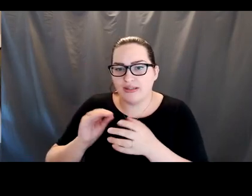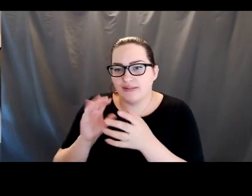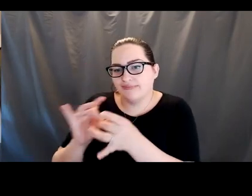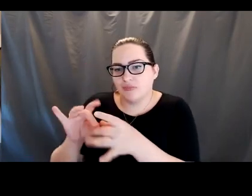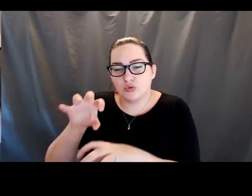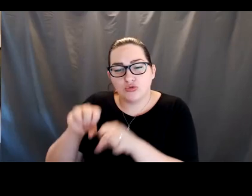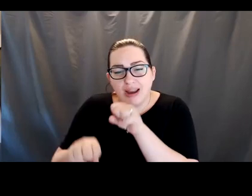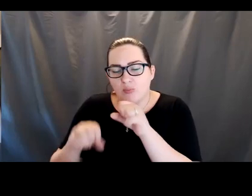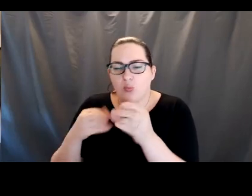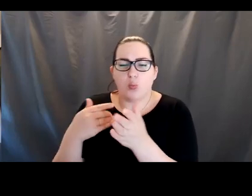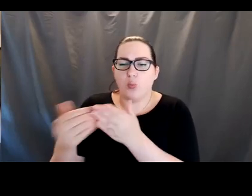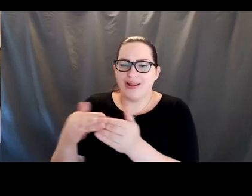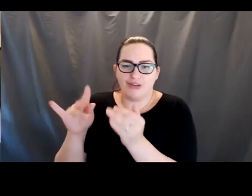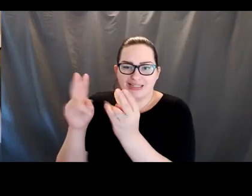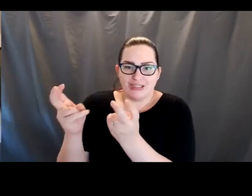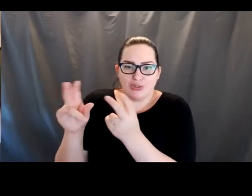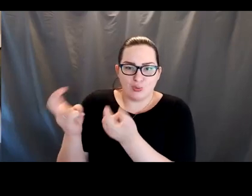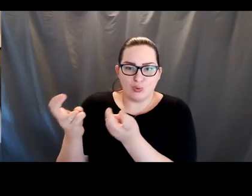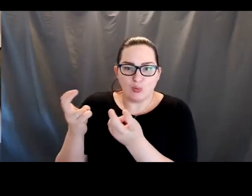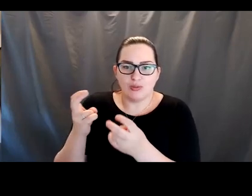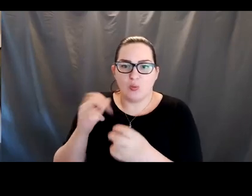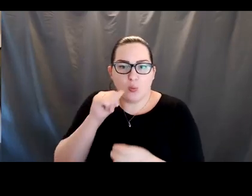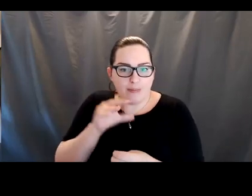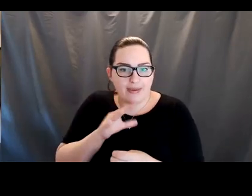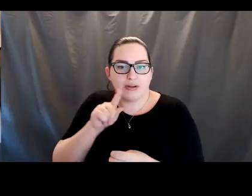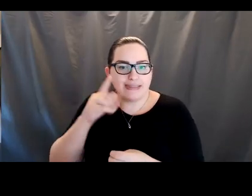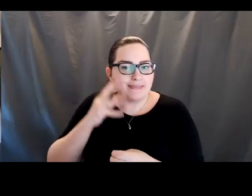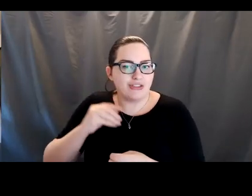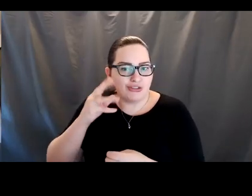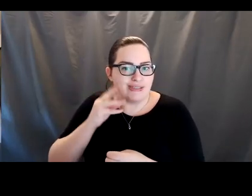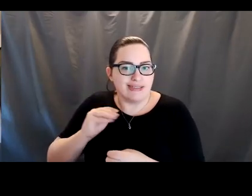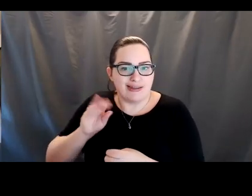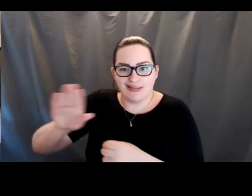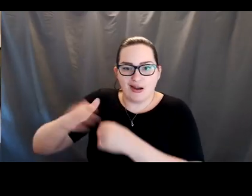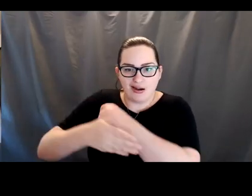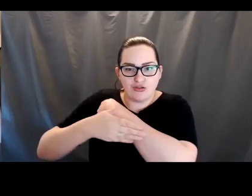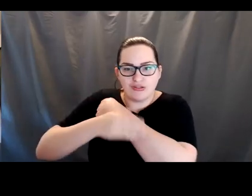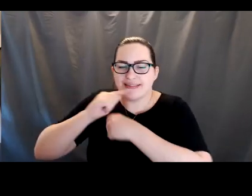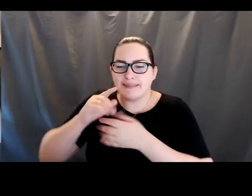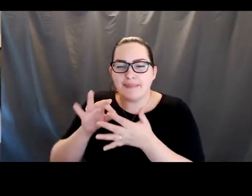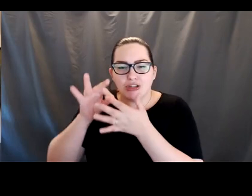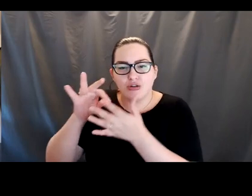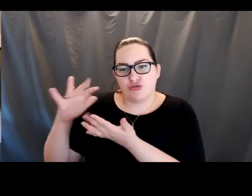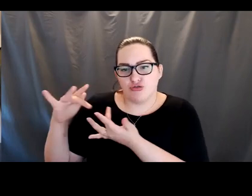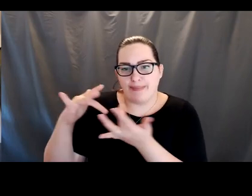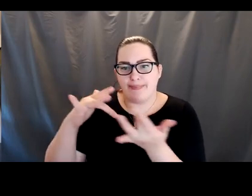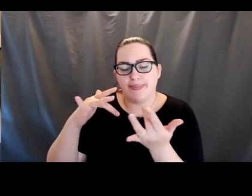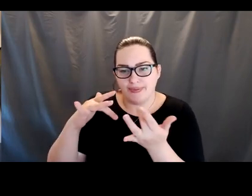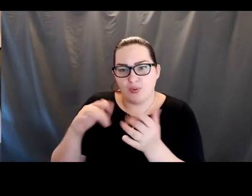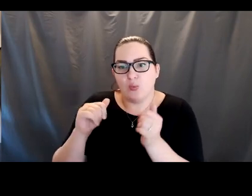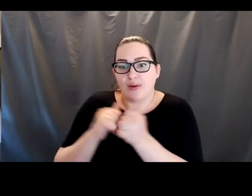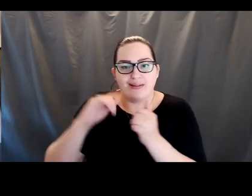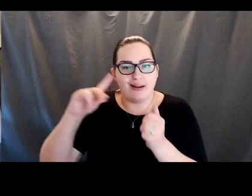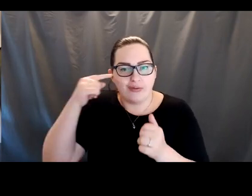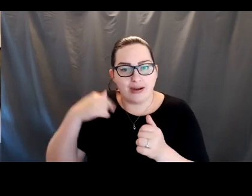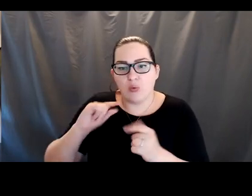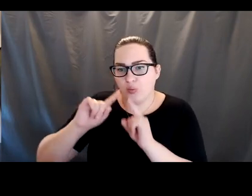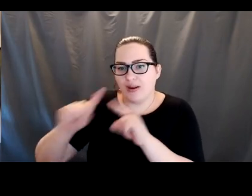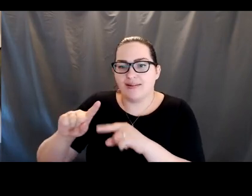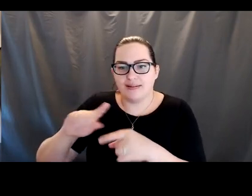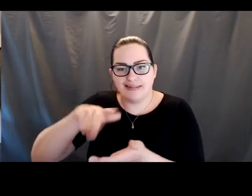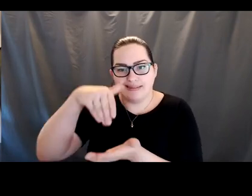happening with women in those countries. It's kind of like a specialized trip where they arrange meetings with governments. And like I went on one through Central America with